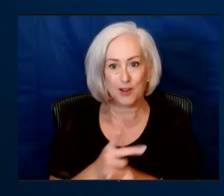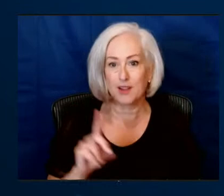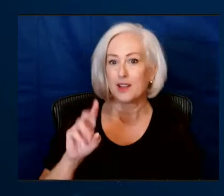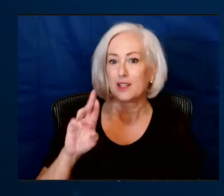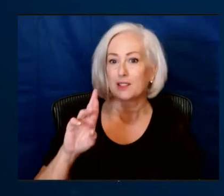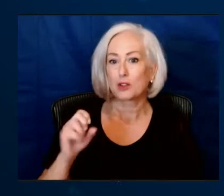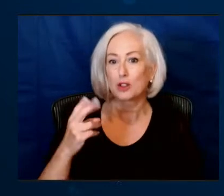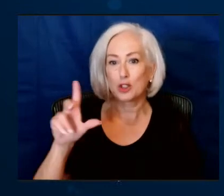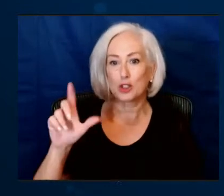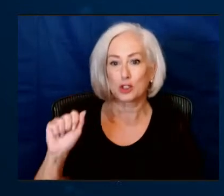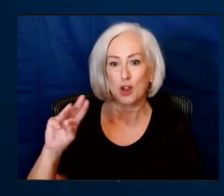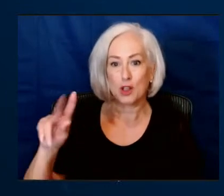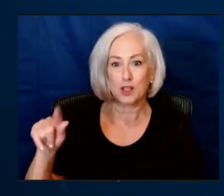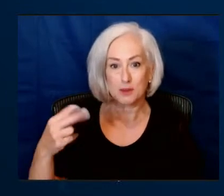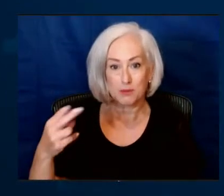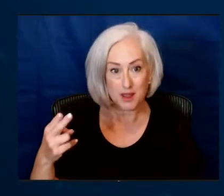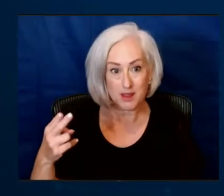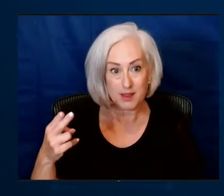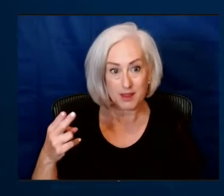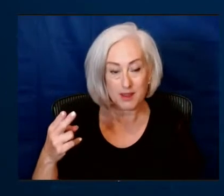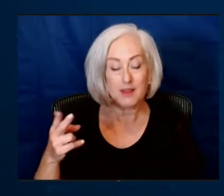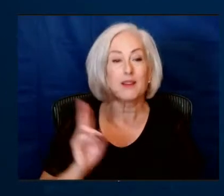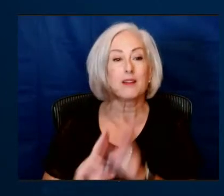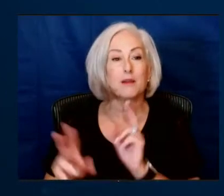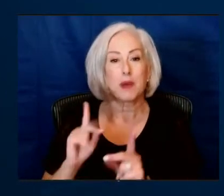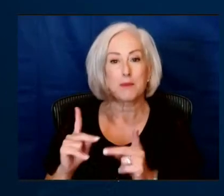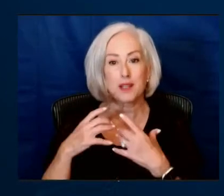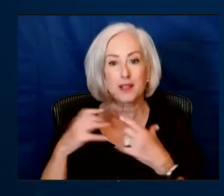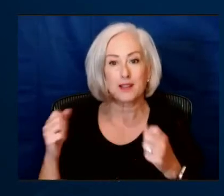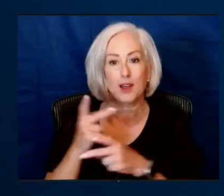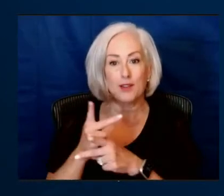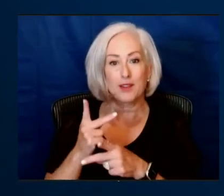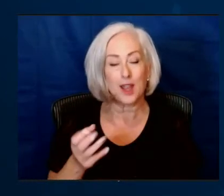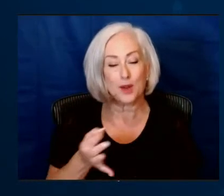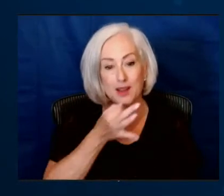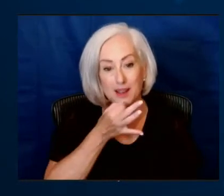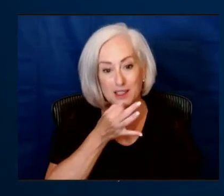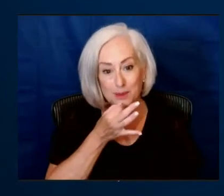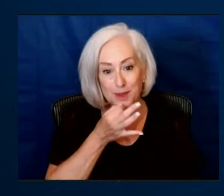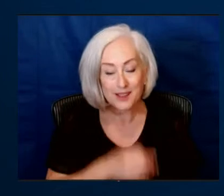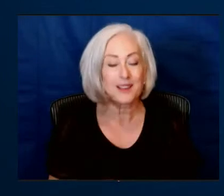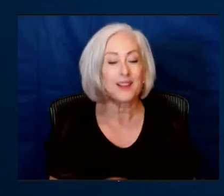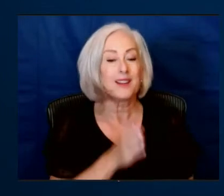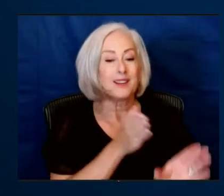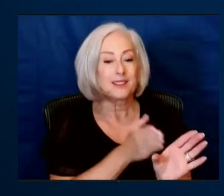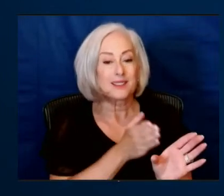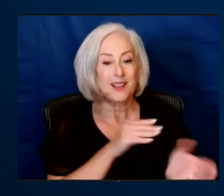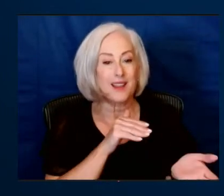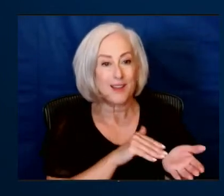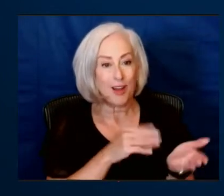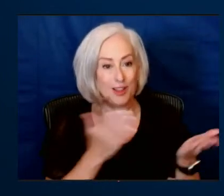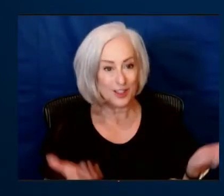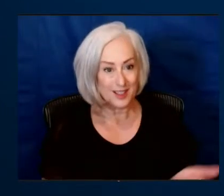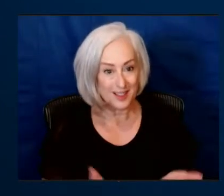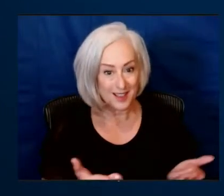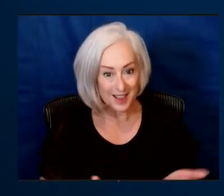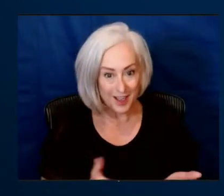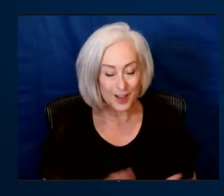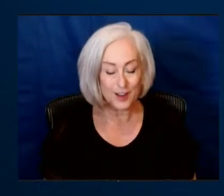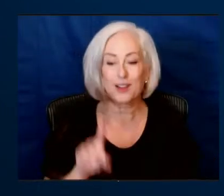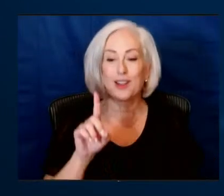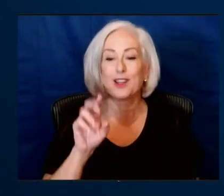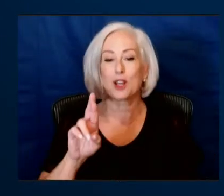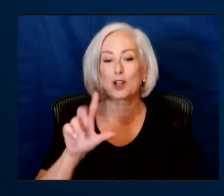Medical Center, and Dr. Elizabeth Menks, licensed psychologist and clinical director here at the health system.